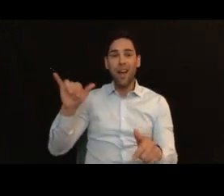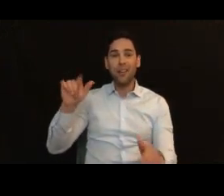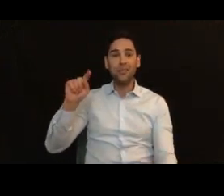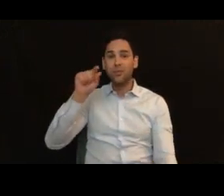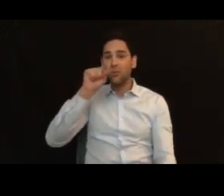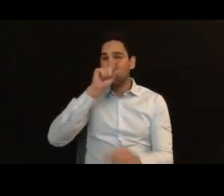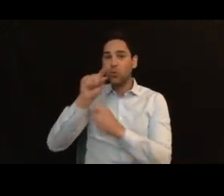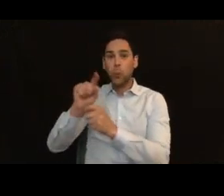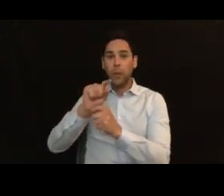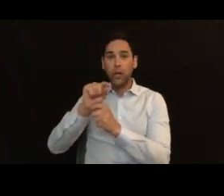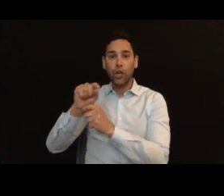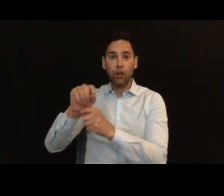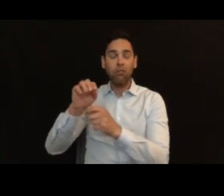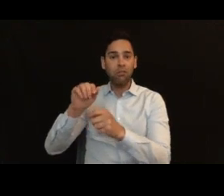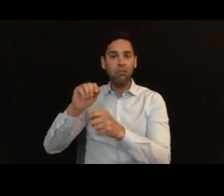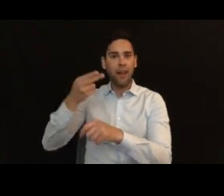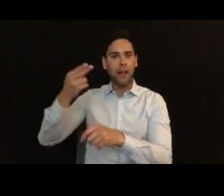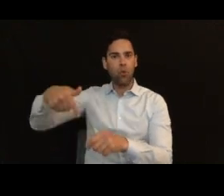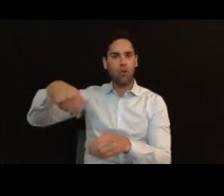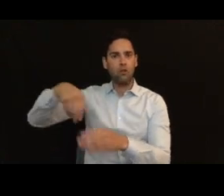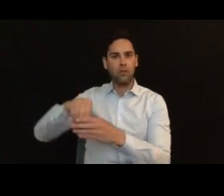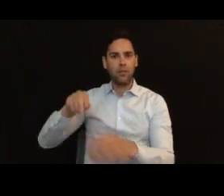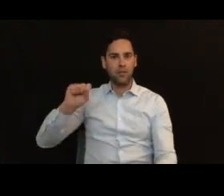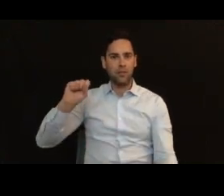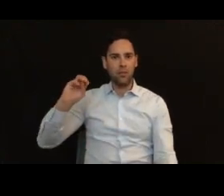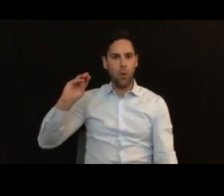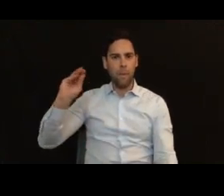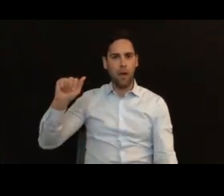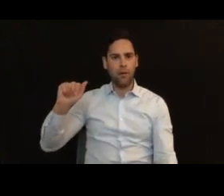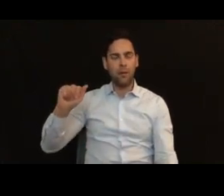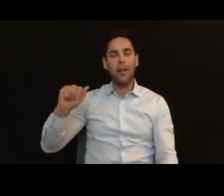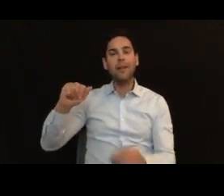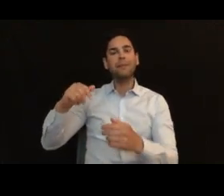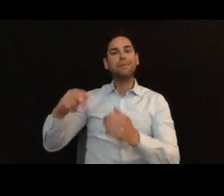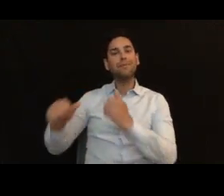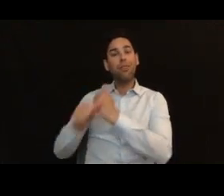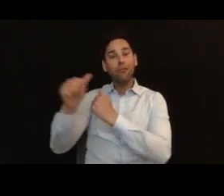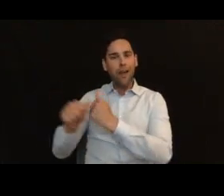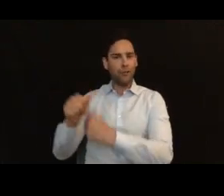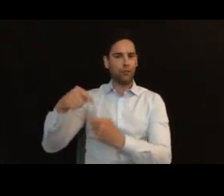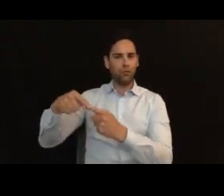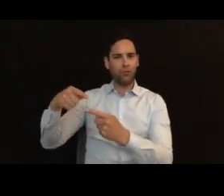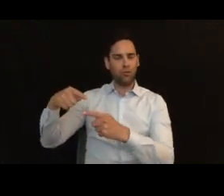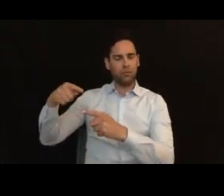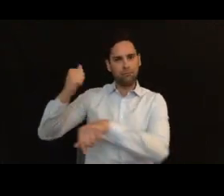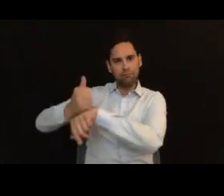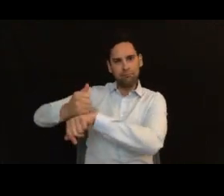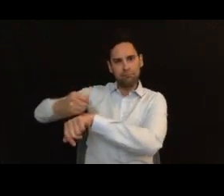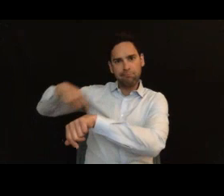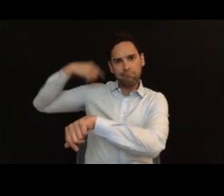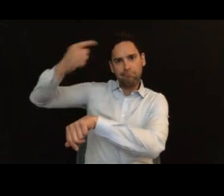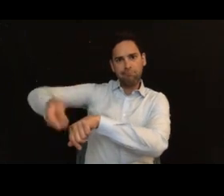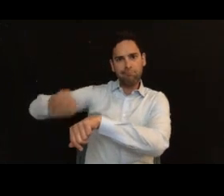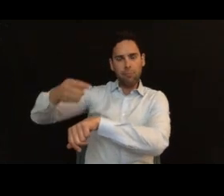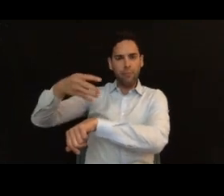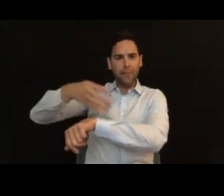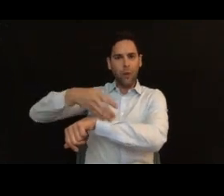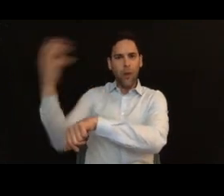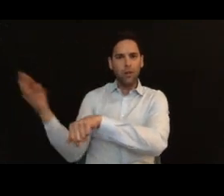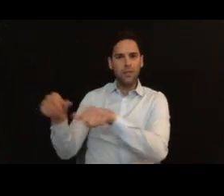that is kind of threatening the long-standing queer spaces that have been in the neighborhood since the late 60s, like the Stud, which has been around